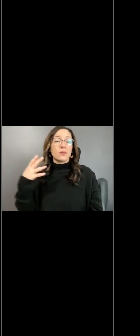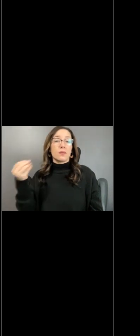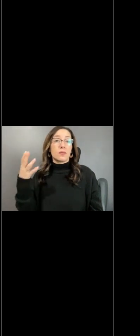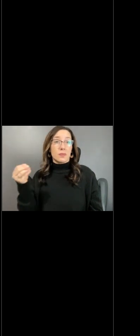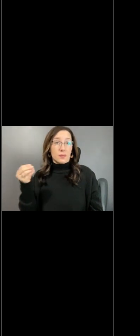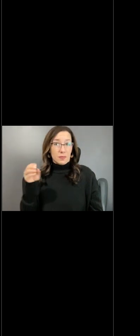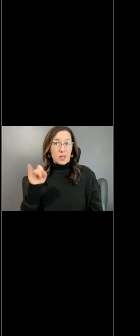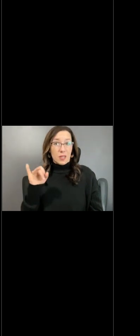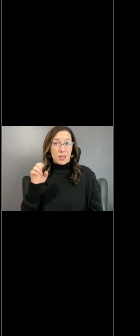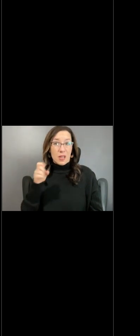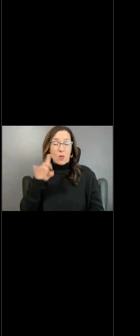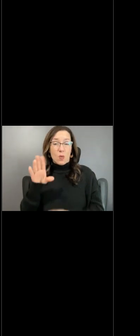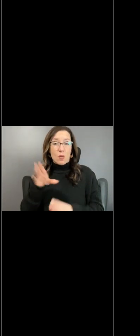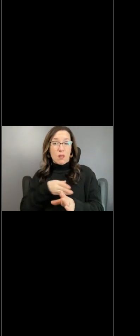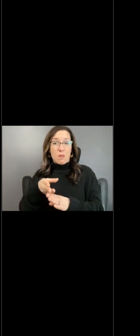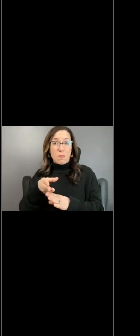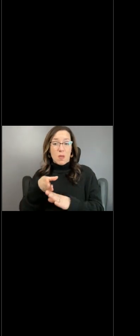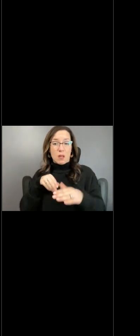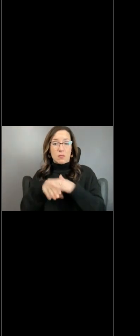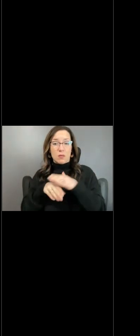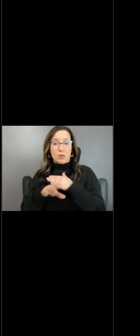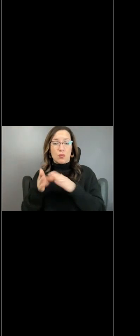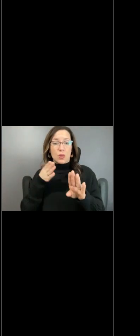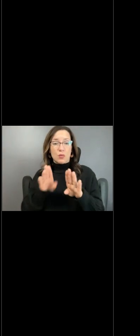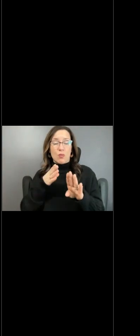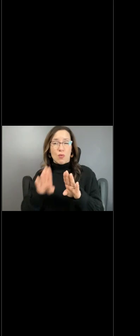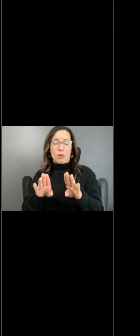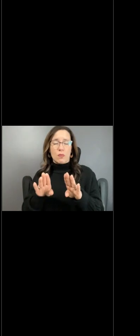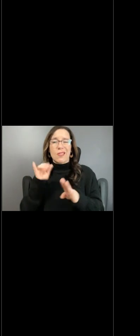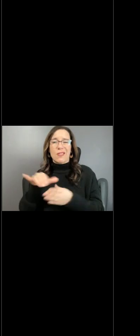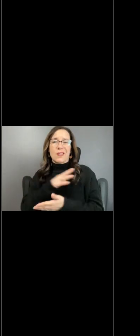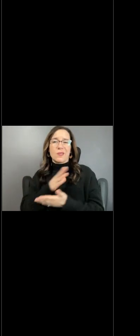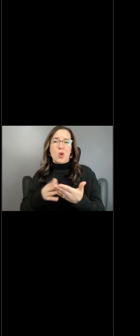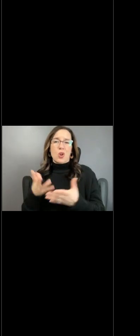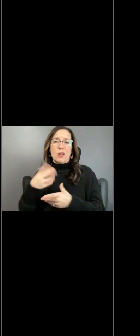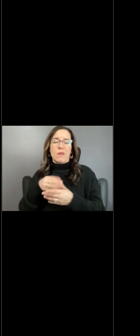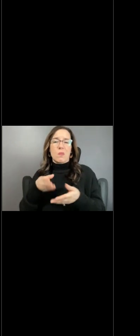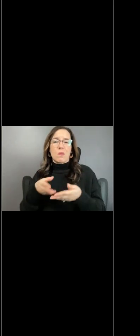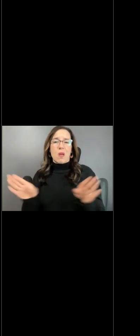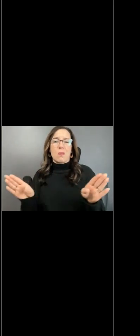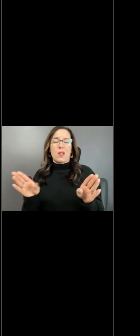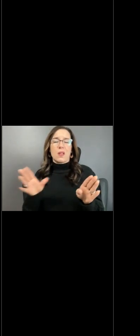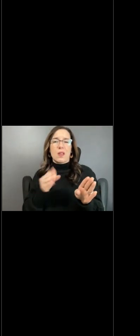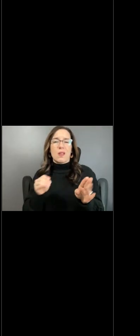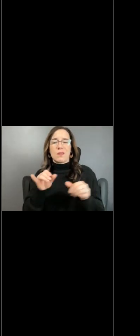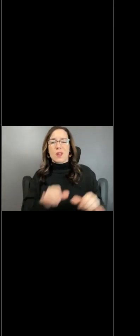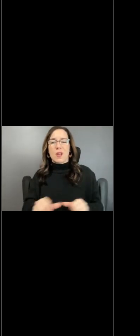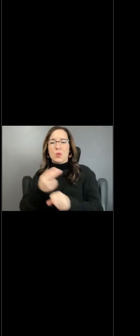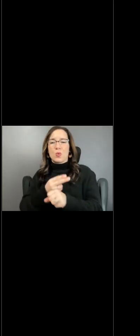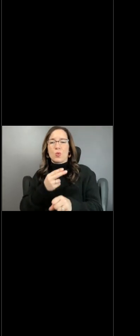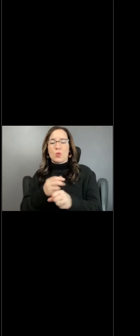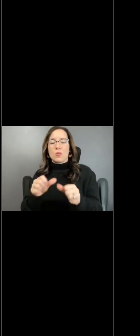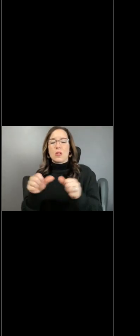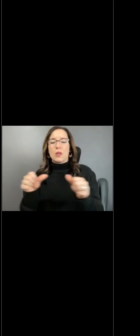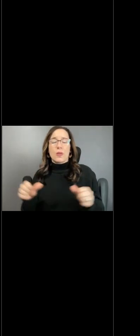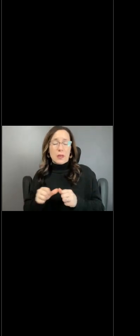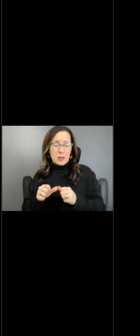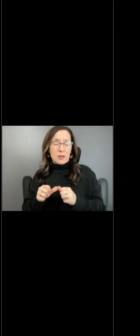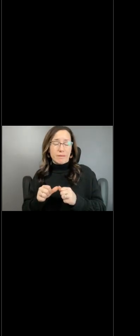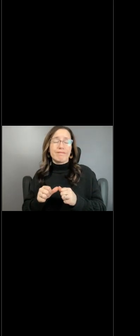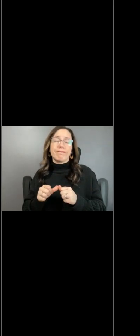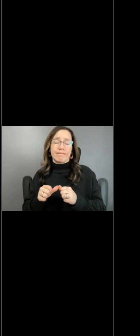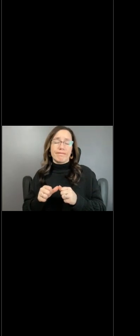of the main entry door is part of the public and common use areas and therefore